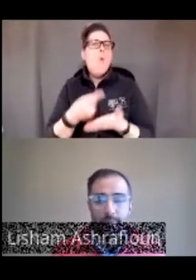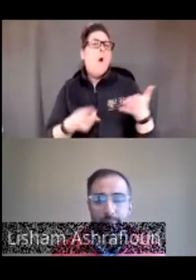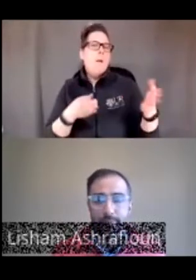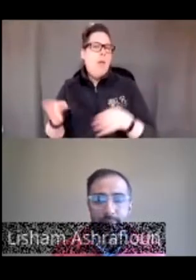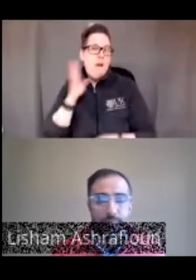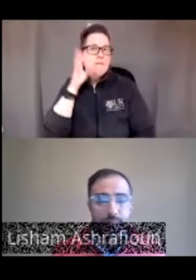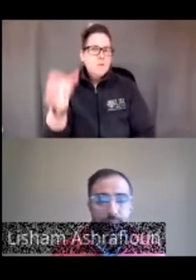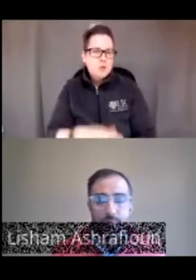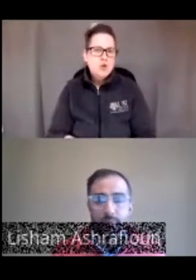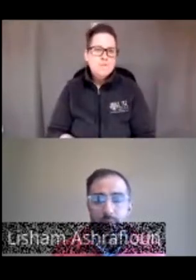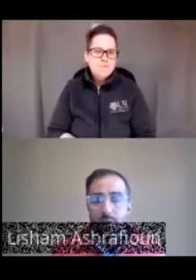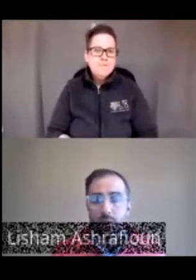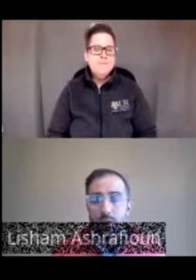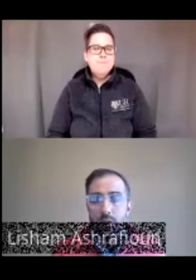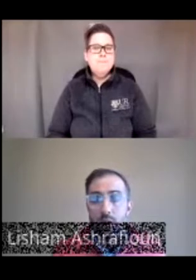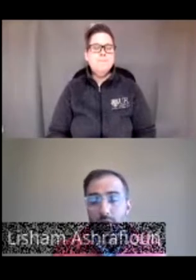future.